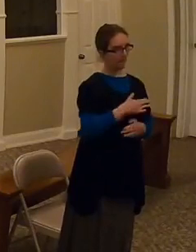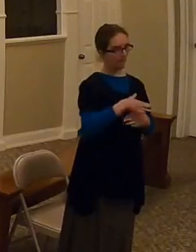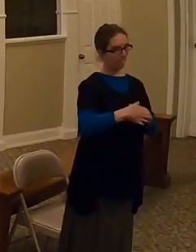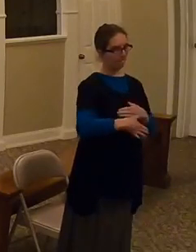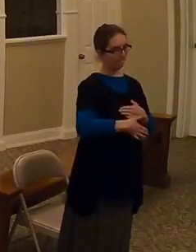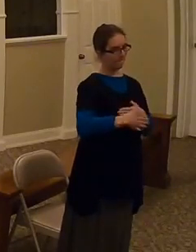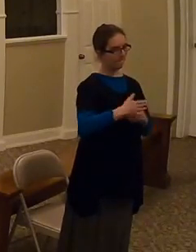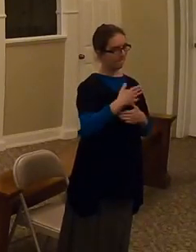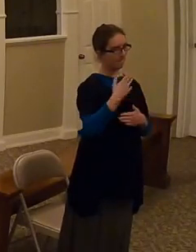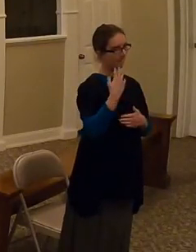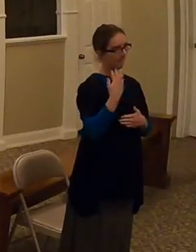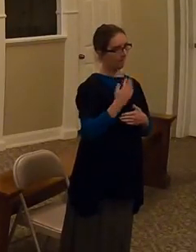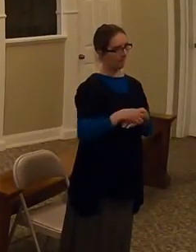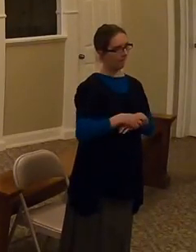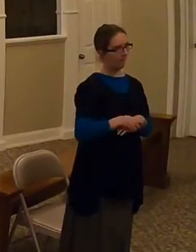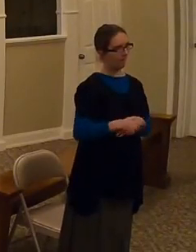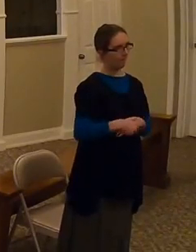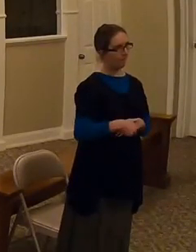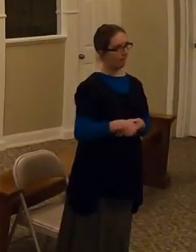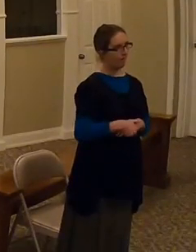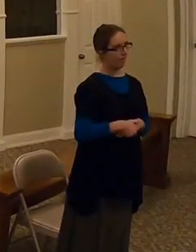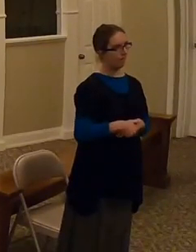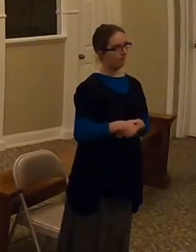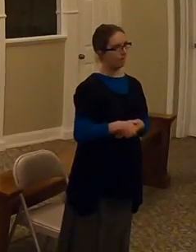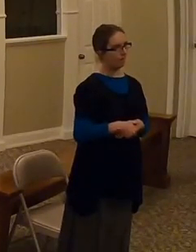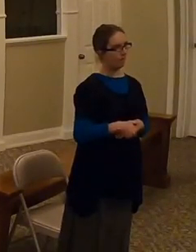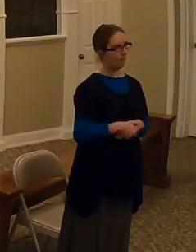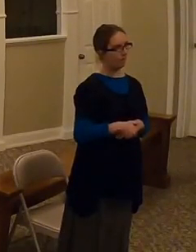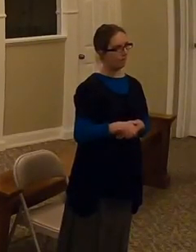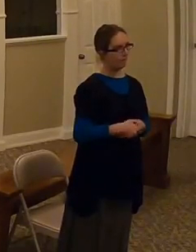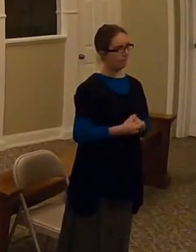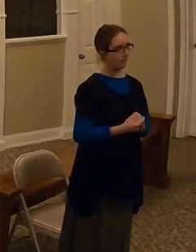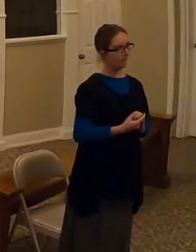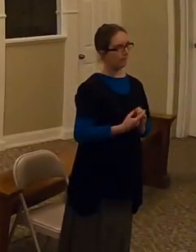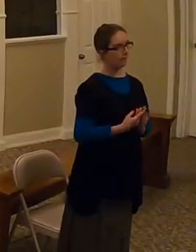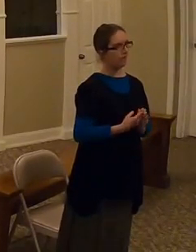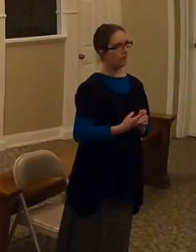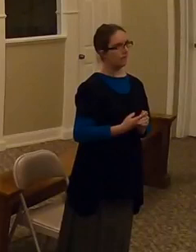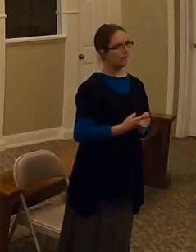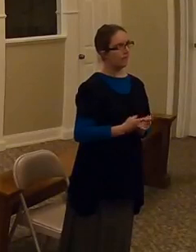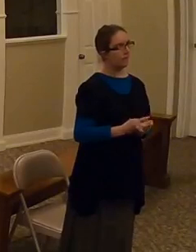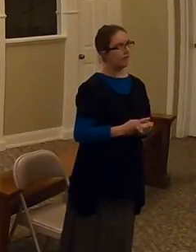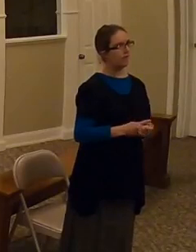Yes, yes, yes, yes, yes. Hallelujah, Jesus. Thank you, Lord.